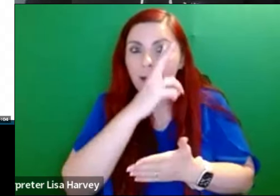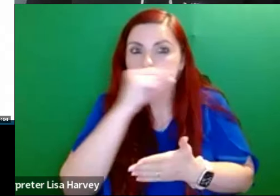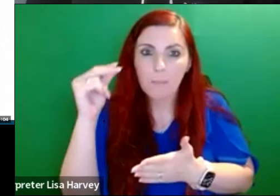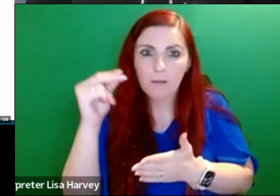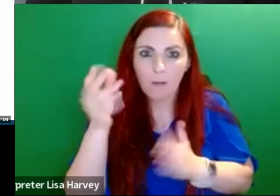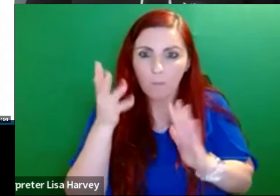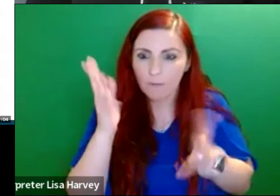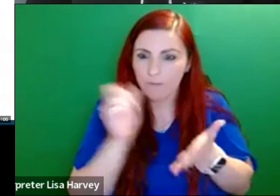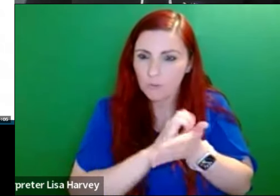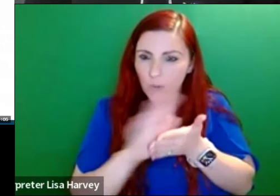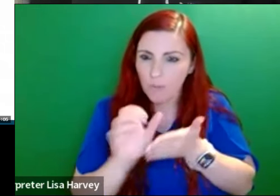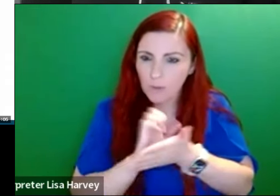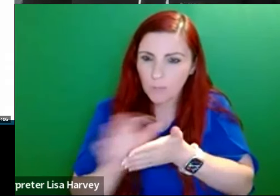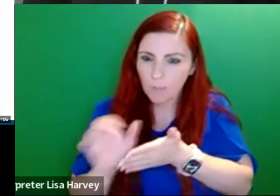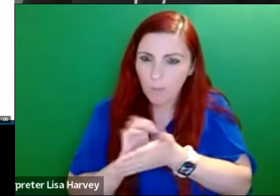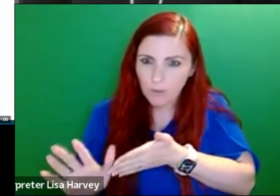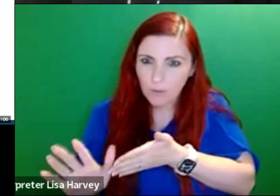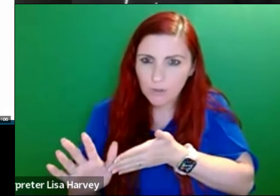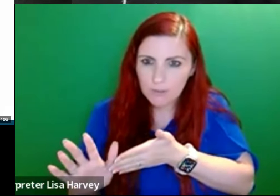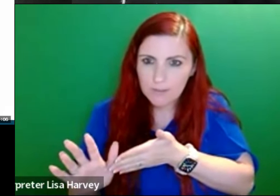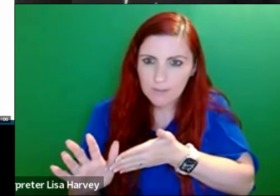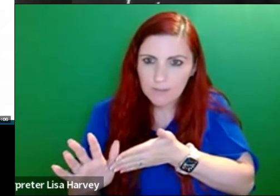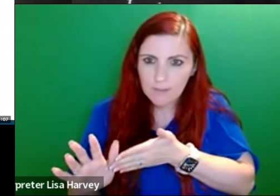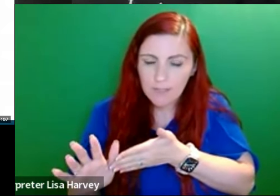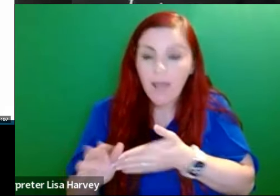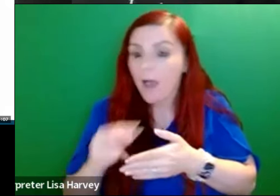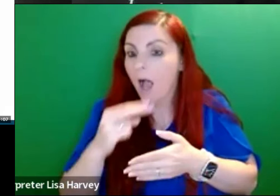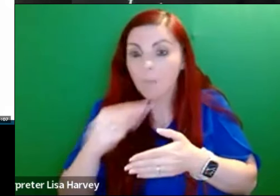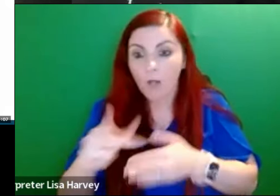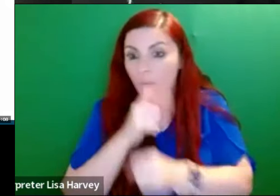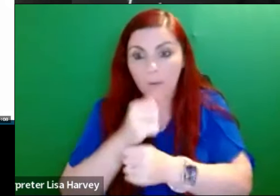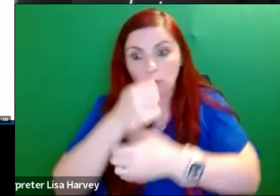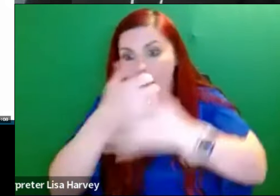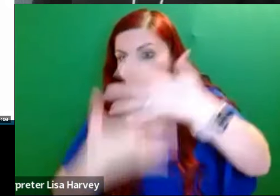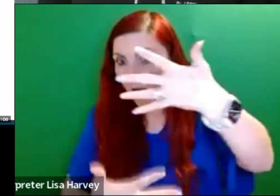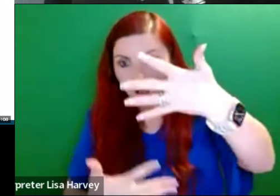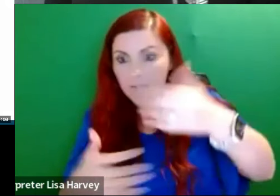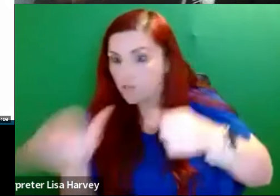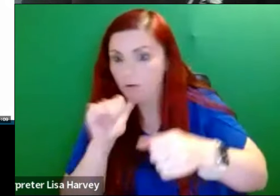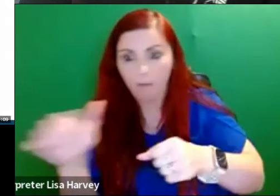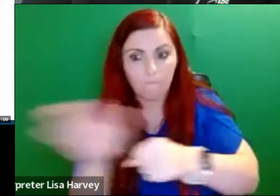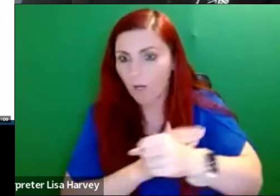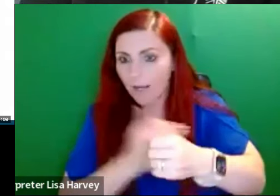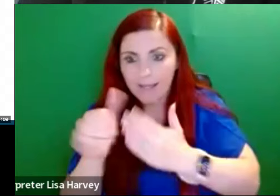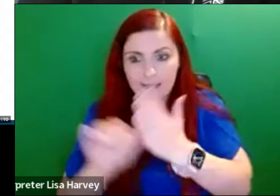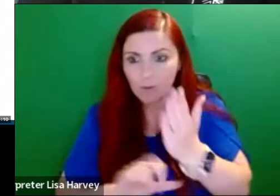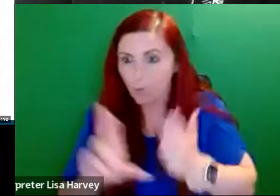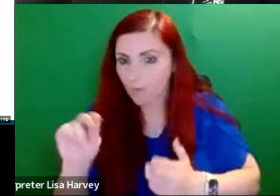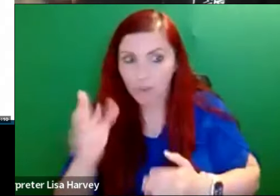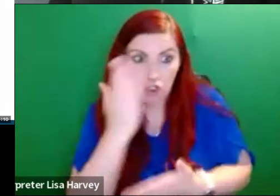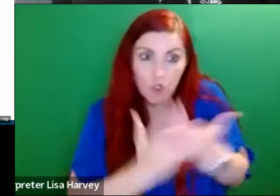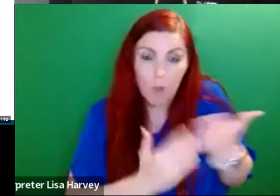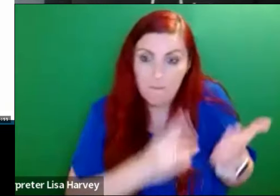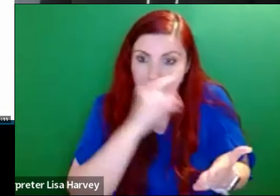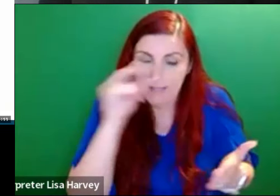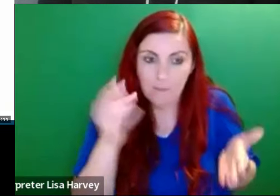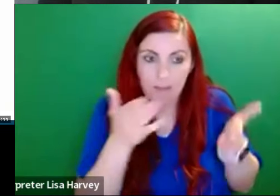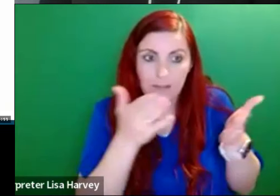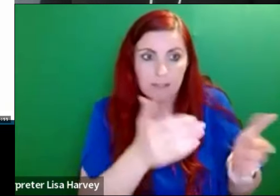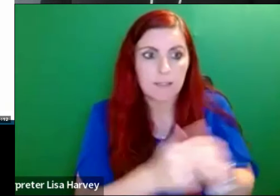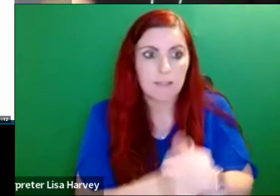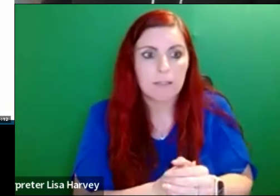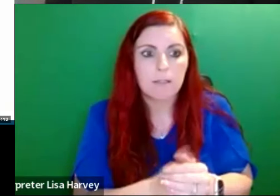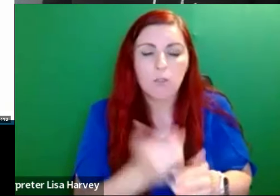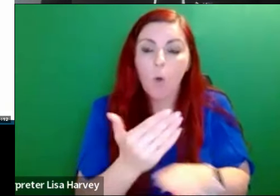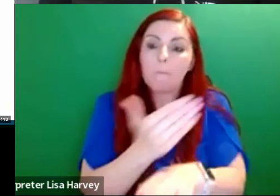publications in this area, but then it's definitely not all of, it's not an exhaustive list, it's not all the examples. So before the Signs of Ireland